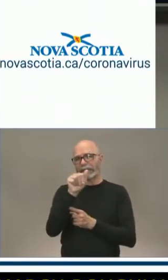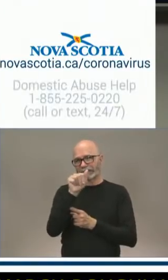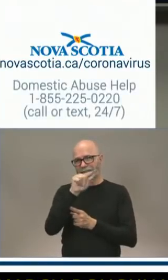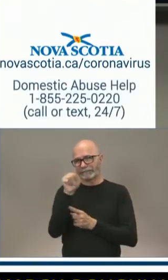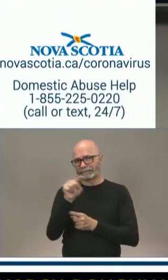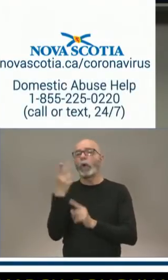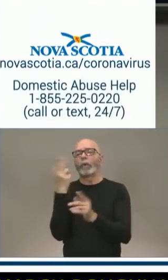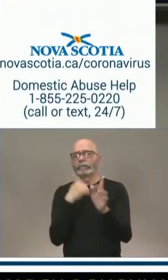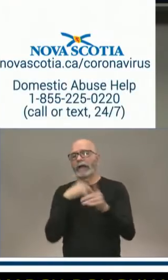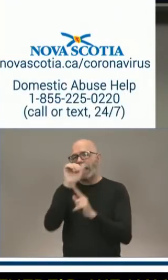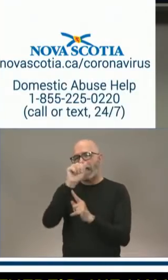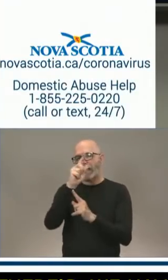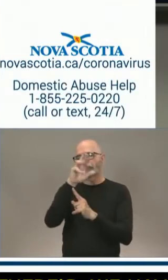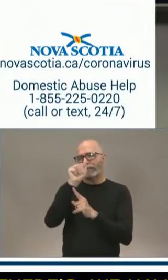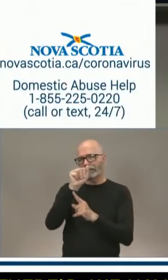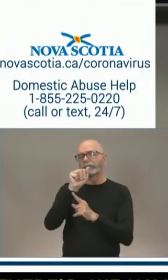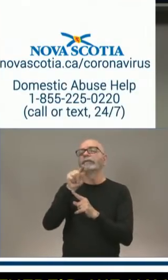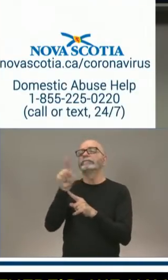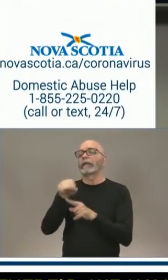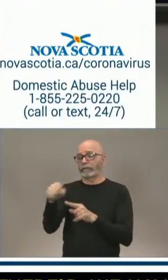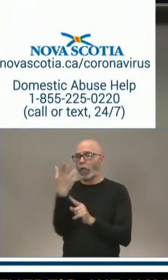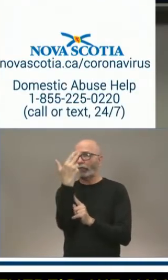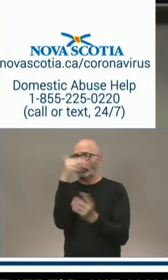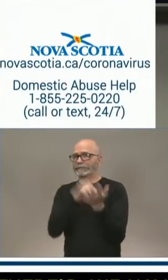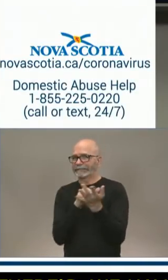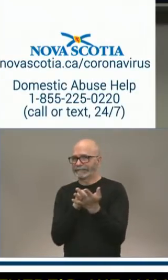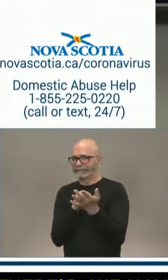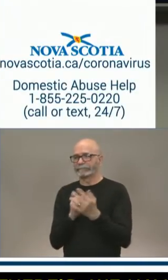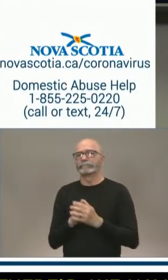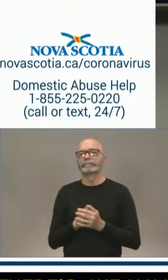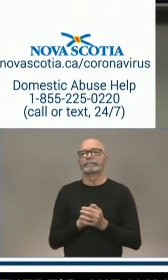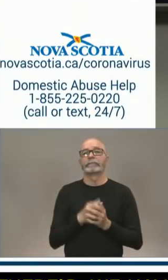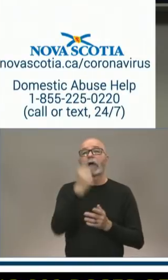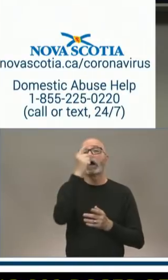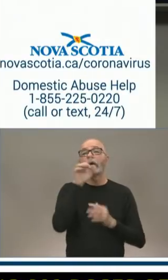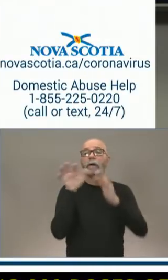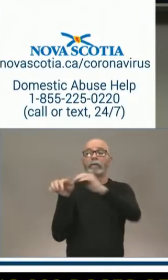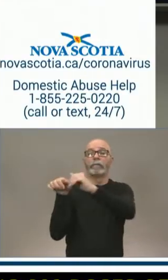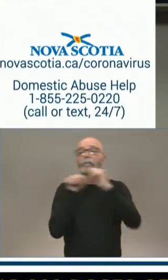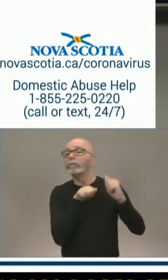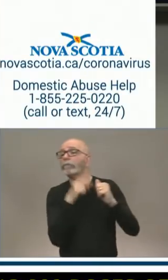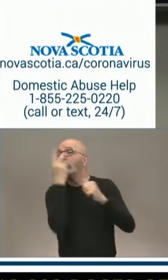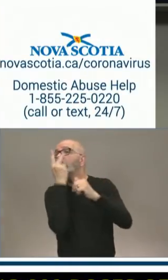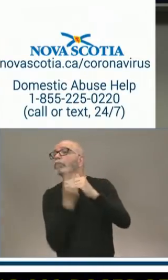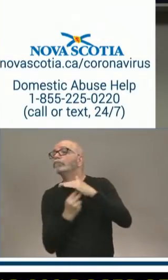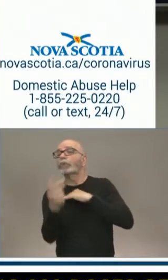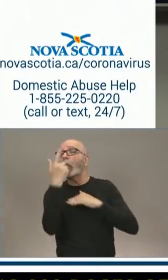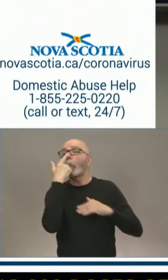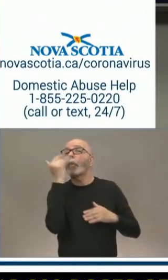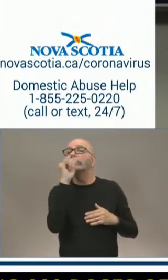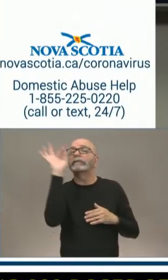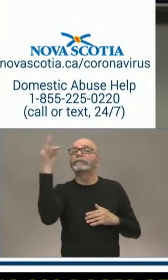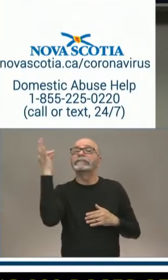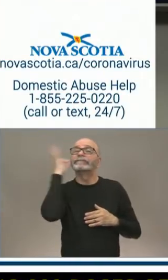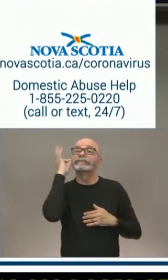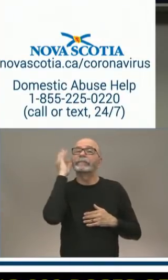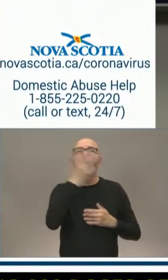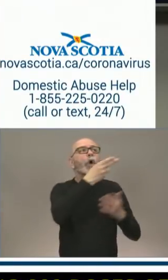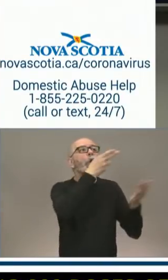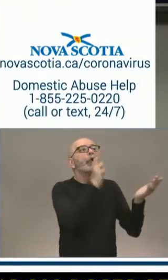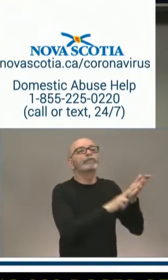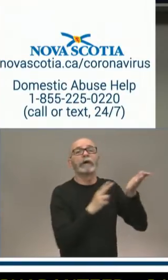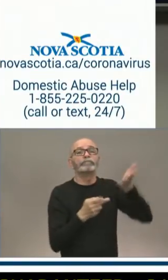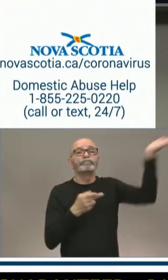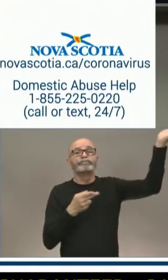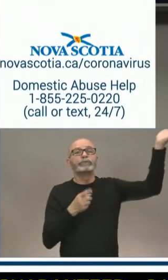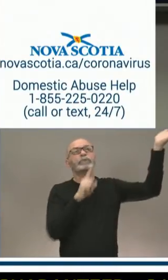you have to make that statement, but the projections based on what the federal contracts are with the